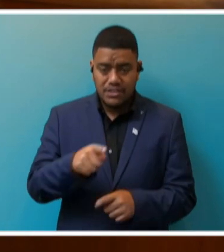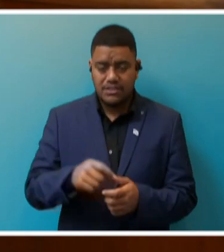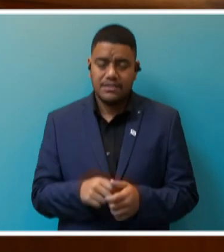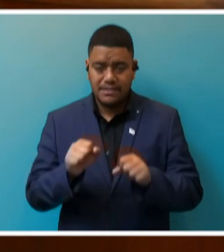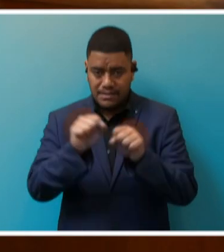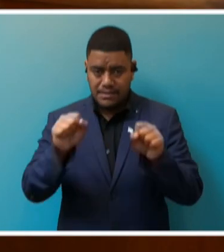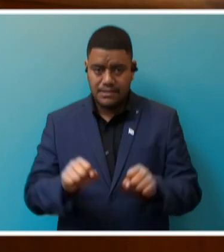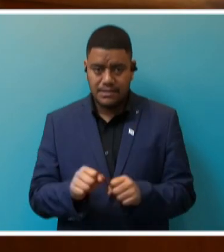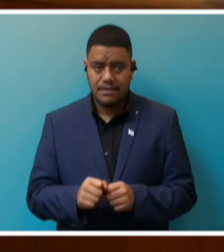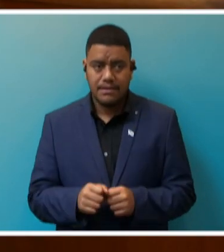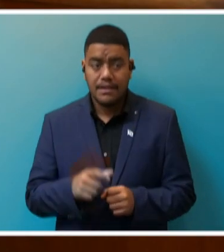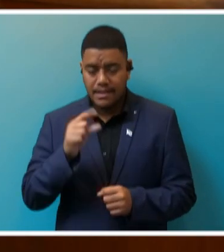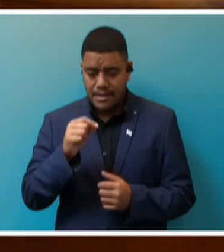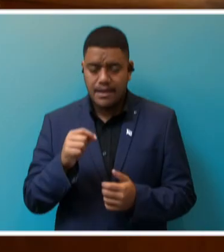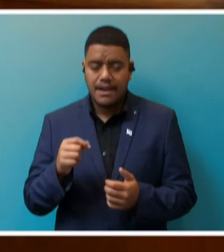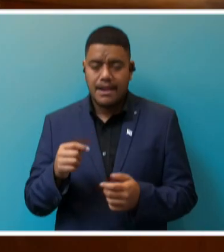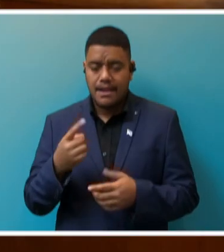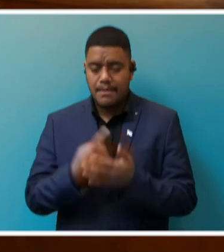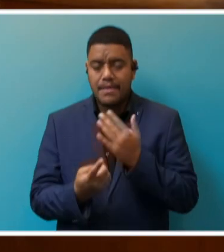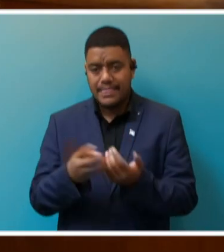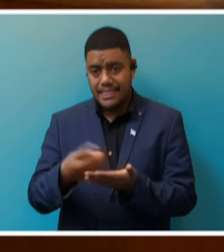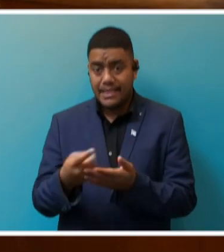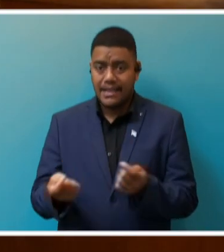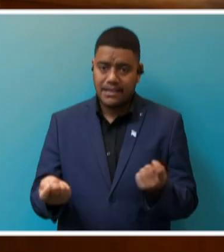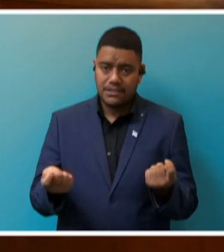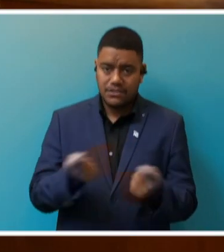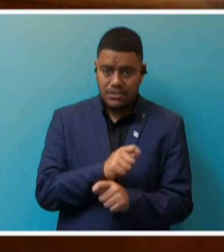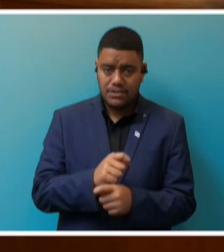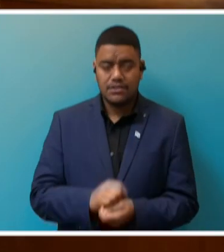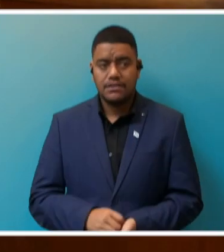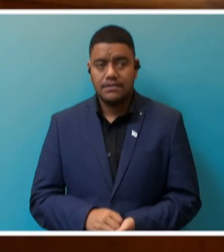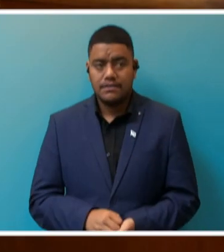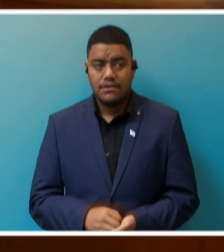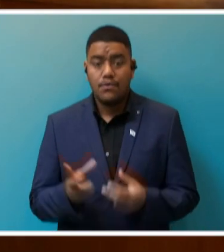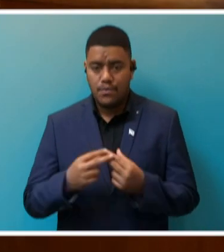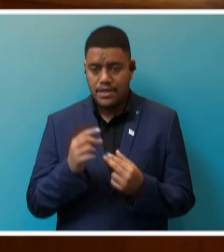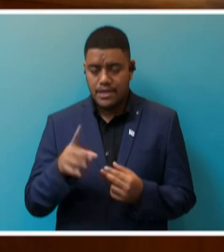system that enables data exchange and interoperability with our